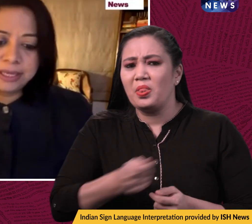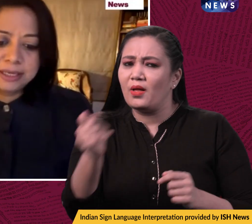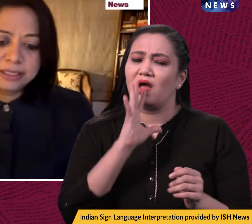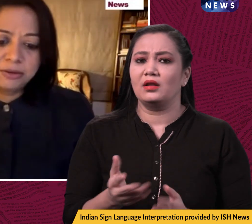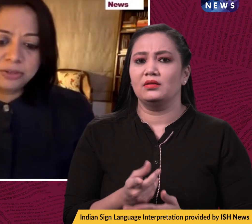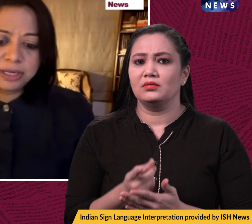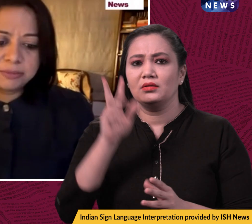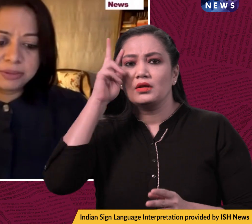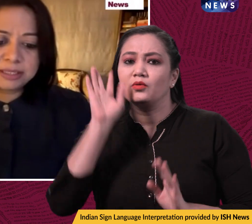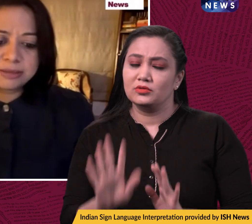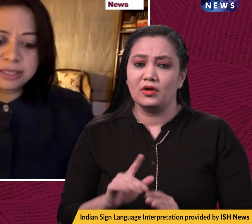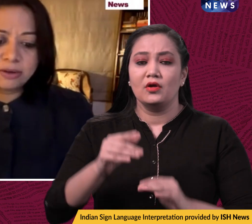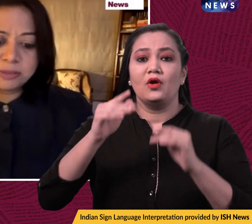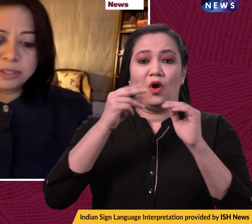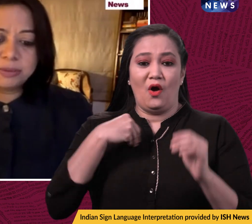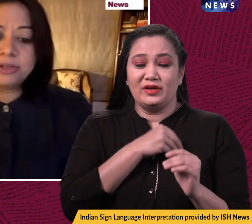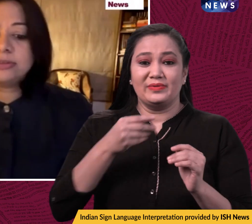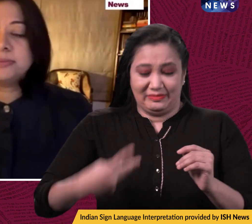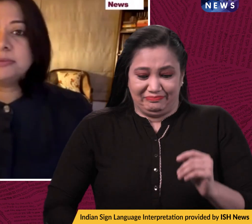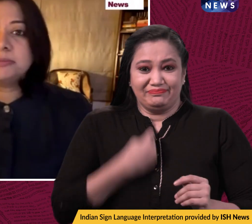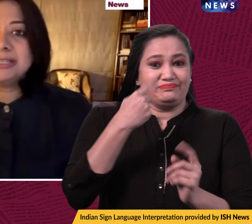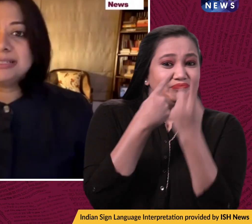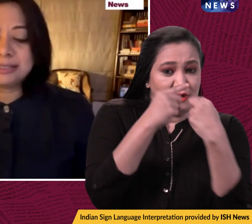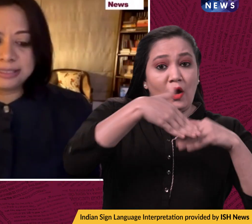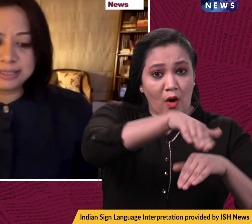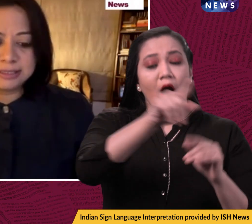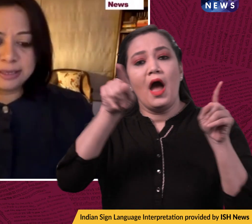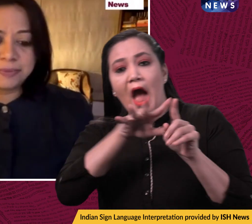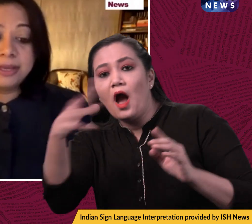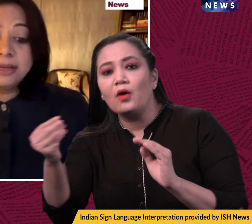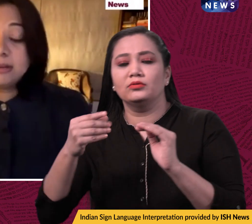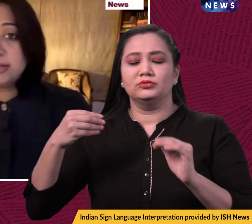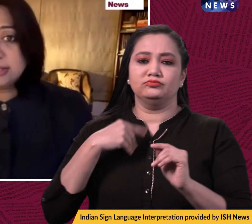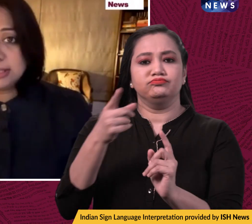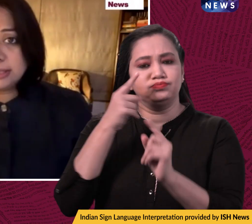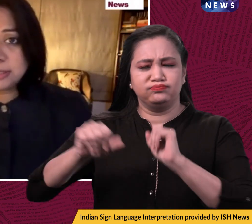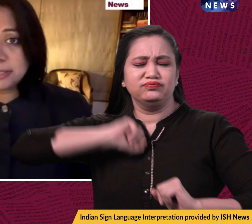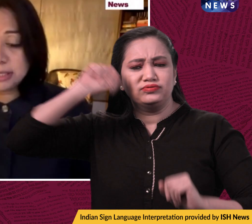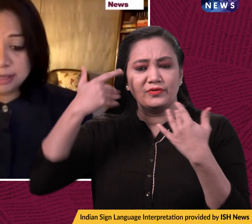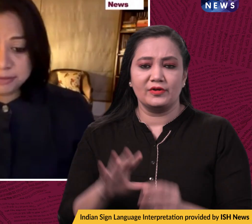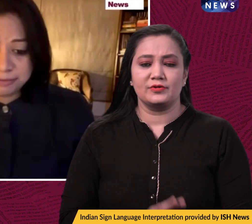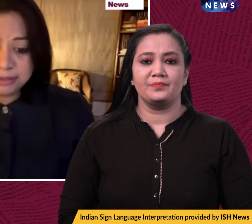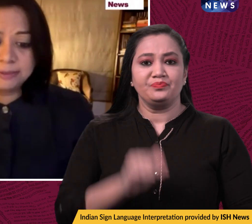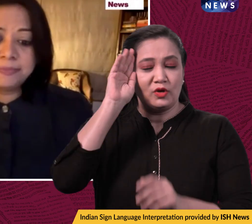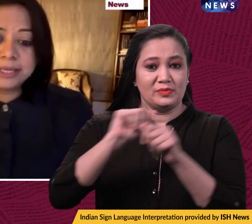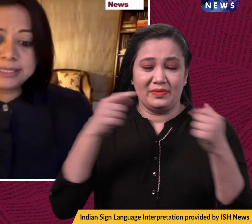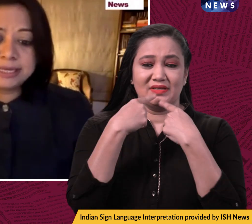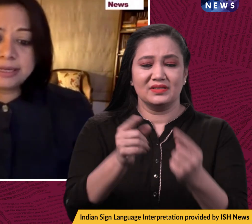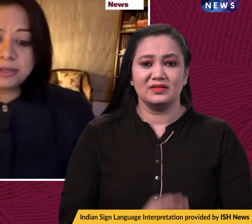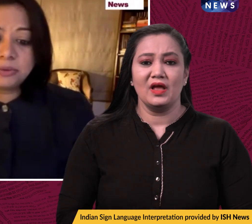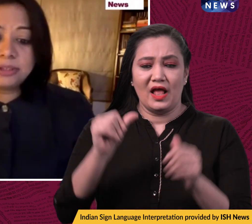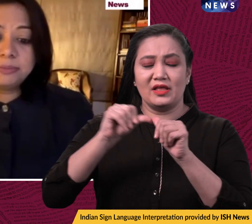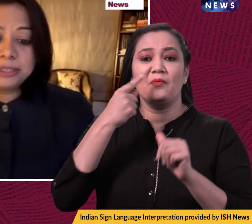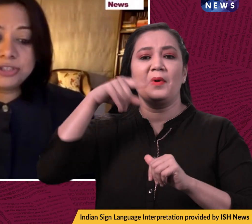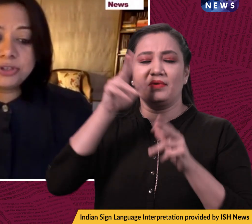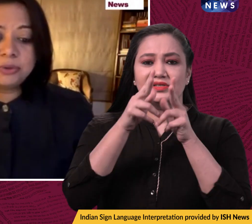him. They also held a protest outside the hospital where the autopsy was being conducted yesterday. According to the Indian Express, Altaf's father said,